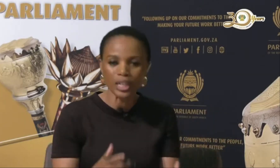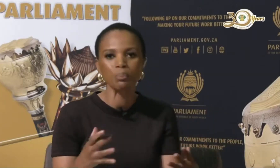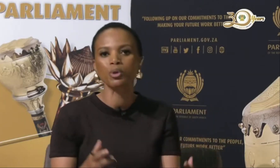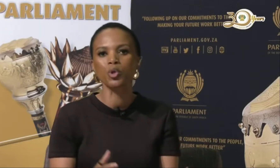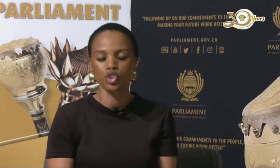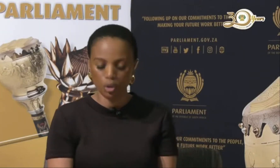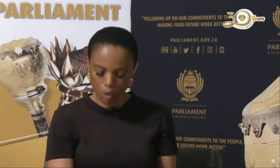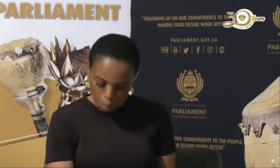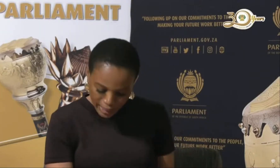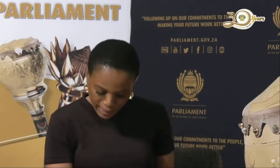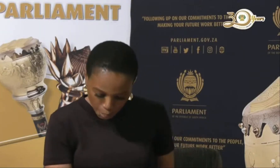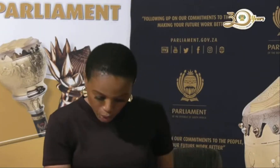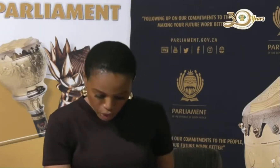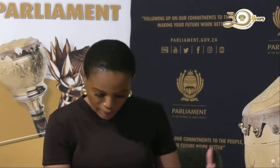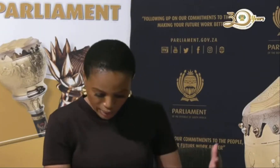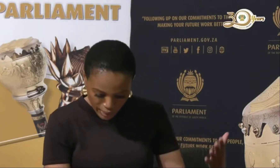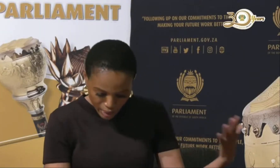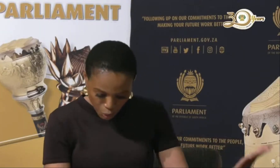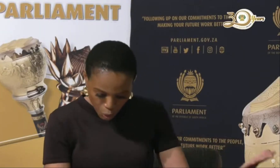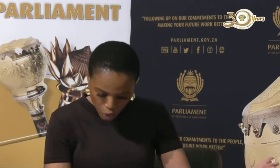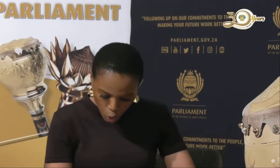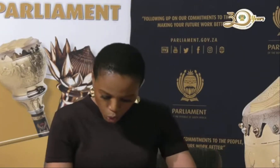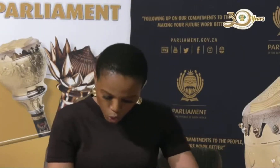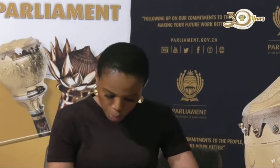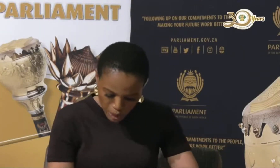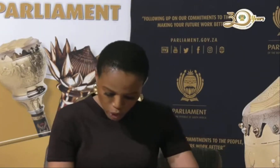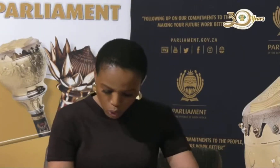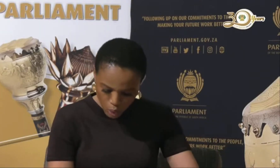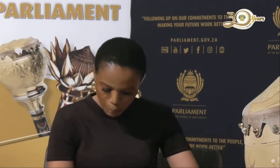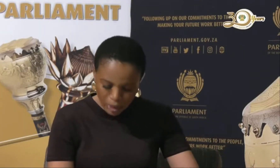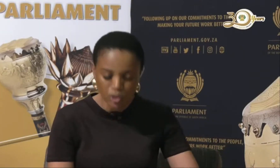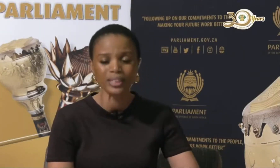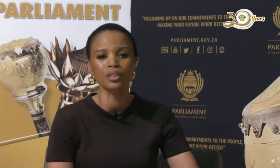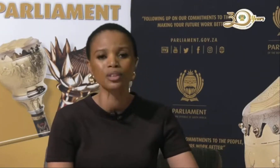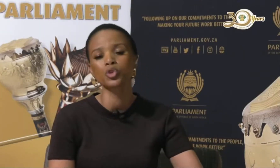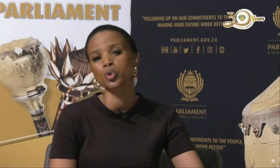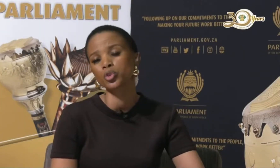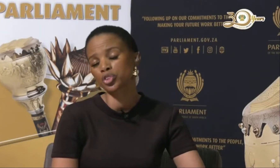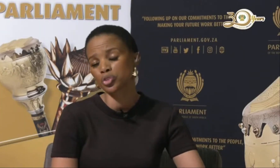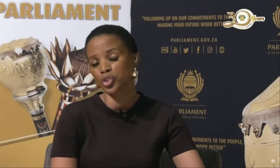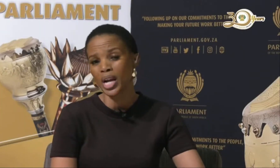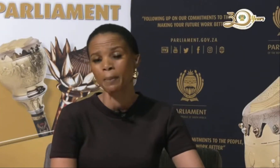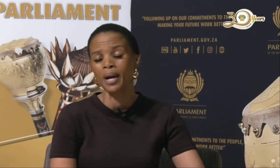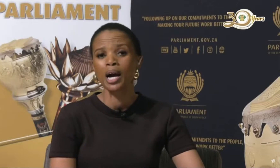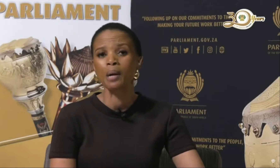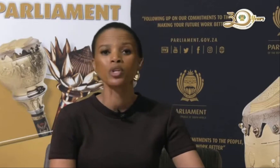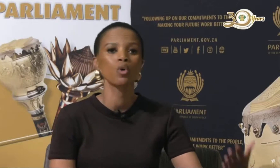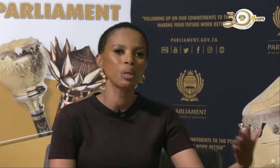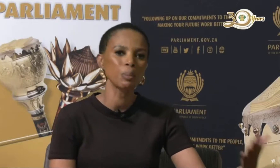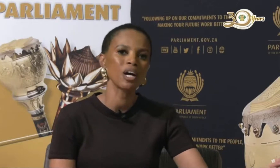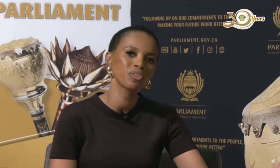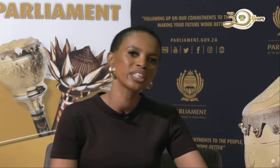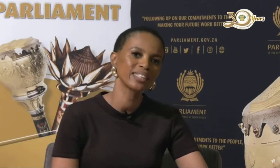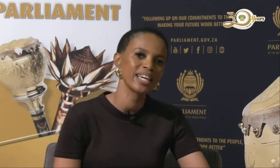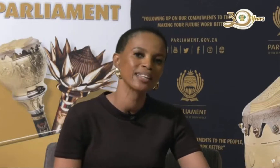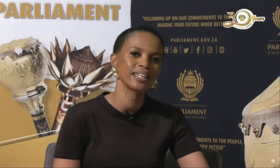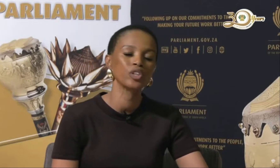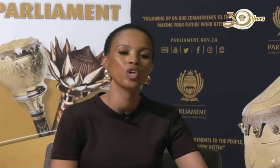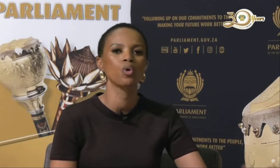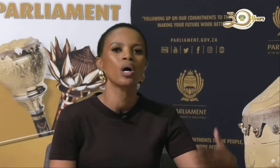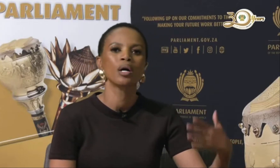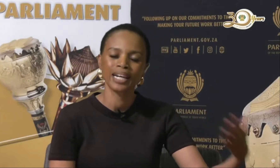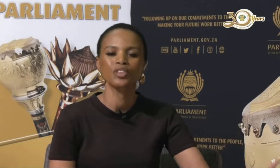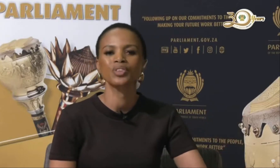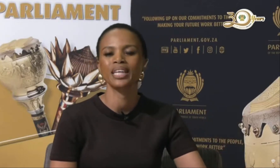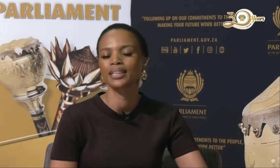obstruct the process of completing projects. And of course, he also speaks to addressing the root causes of crime. People are obviously saying that